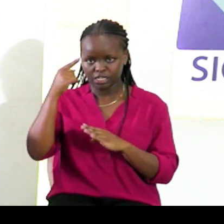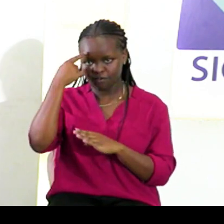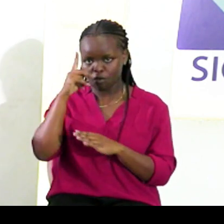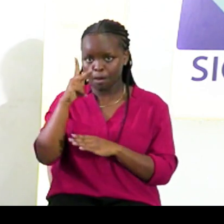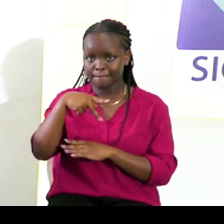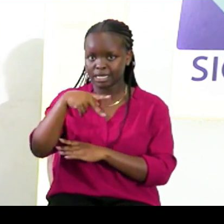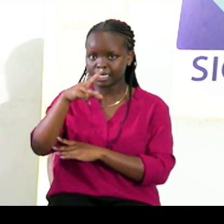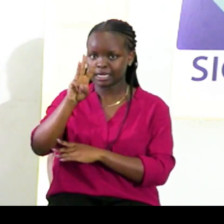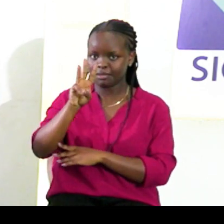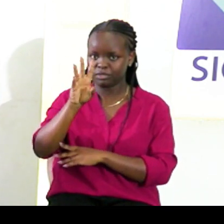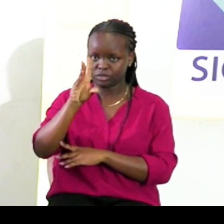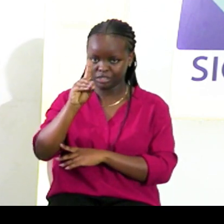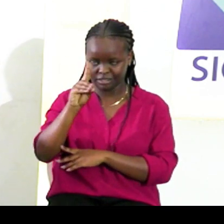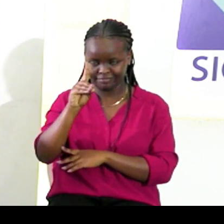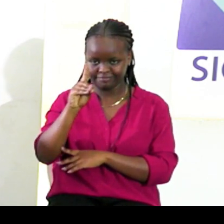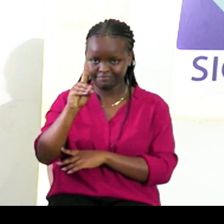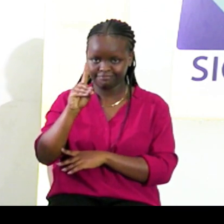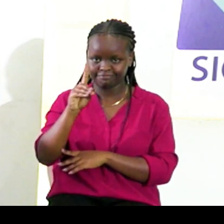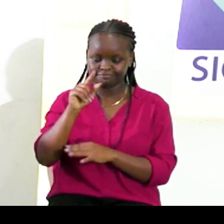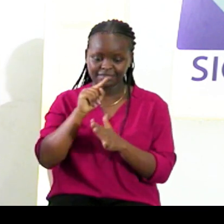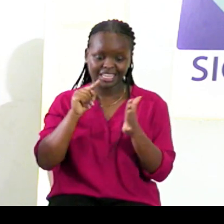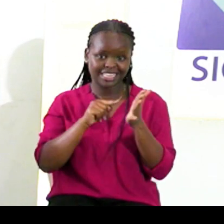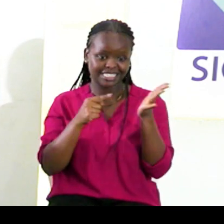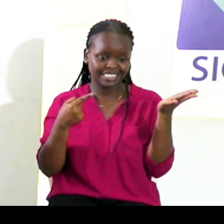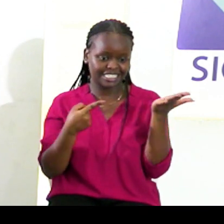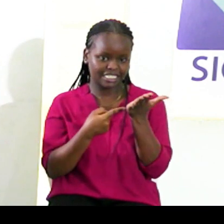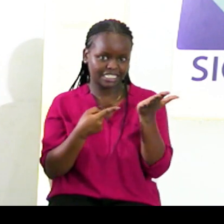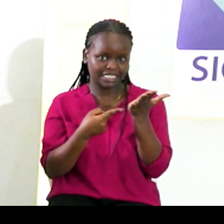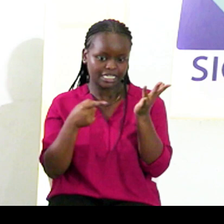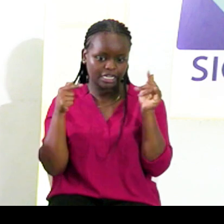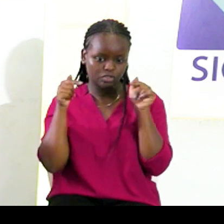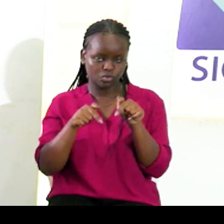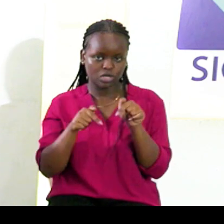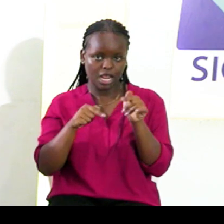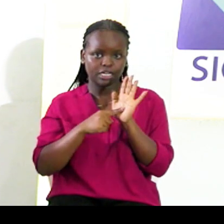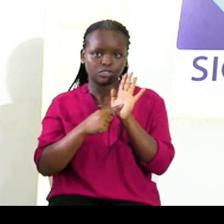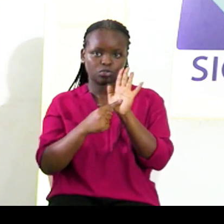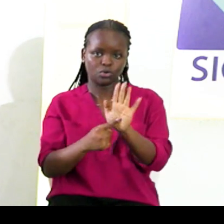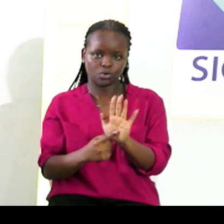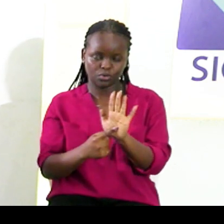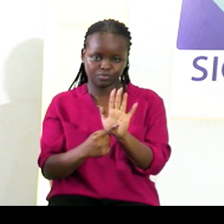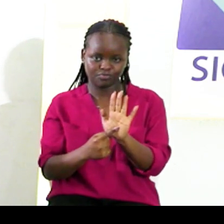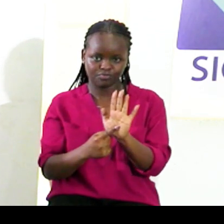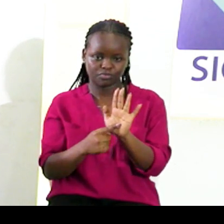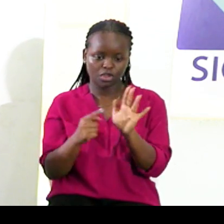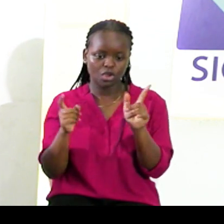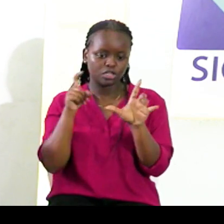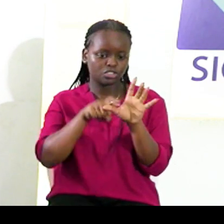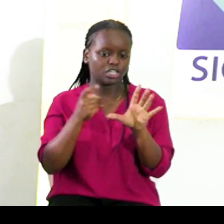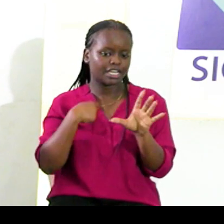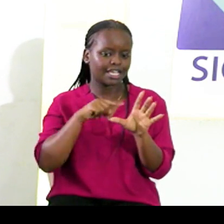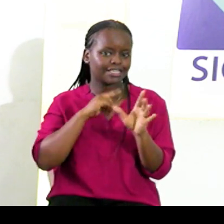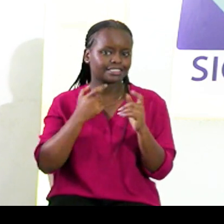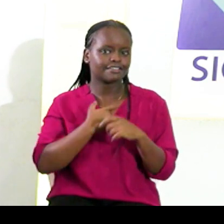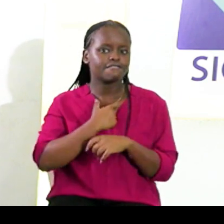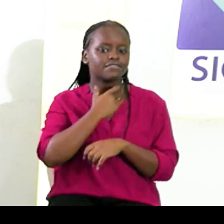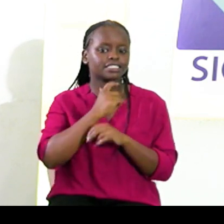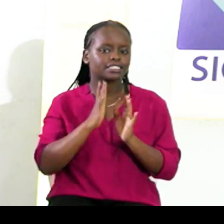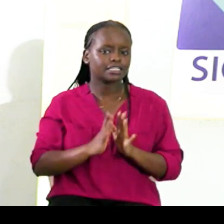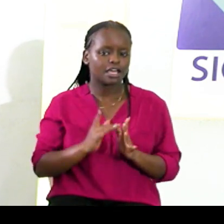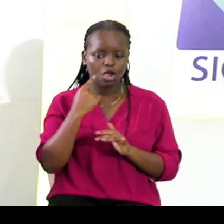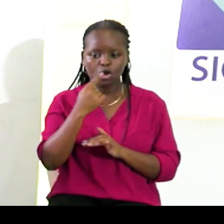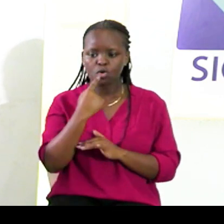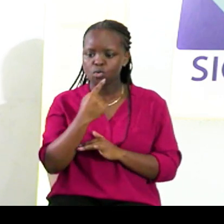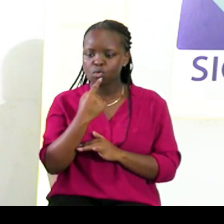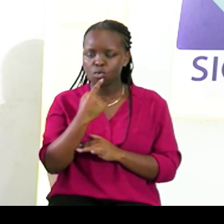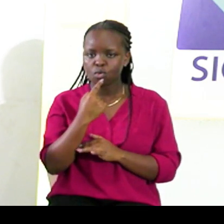disabilities. This is Tech Today Show, and joining us is a guest who is